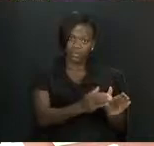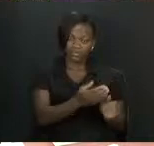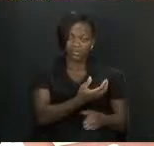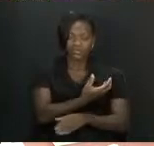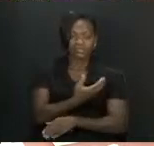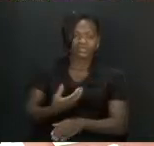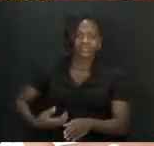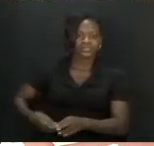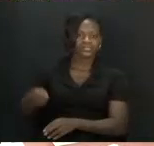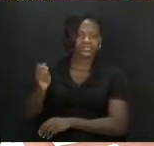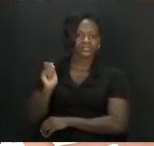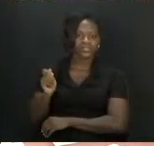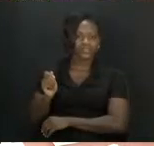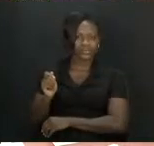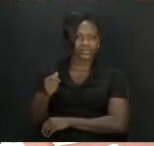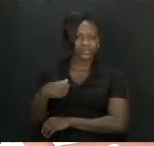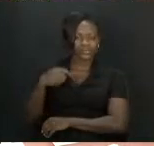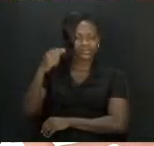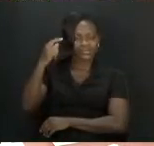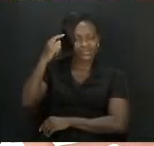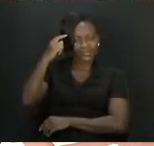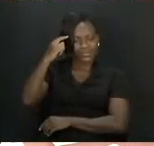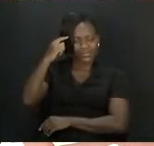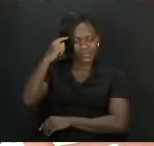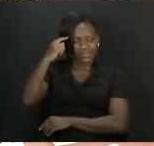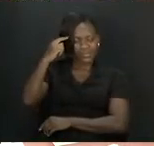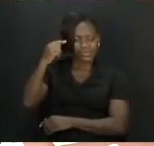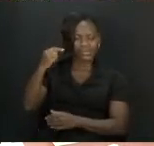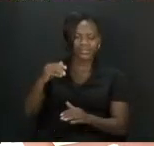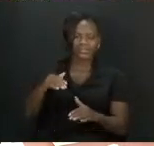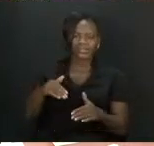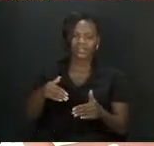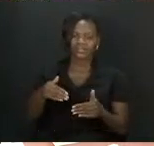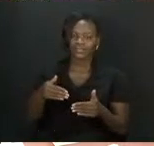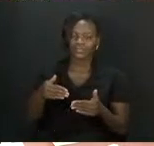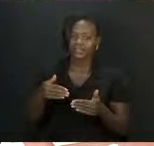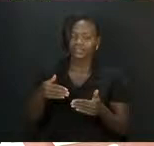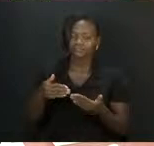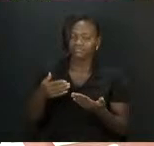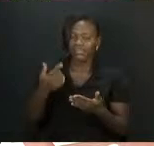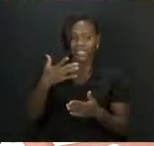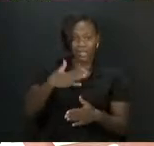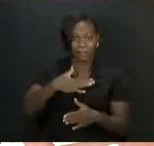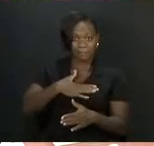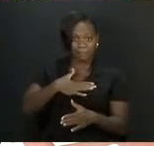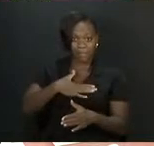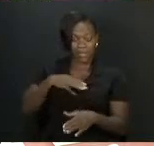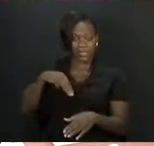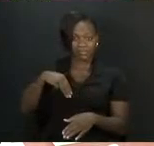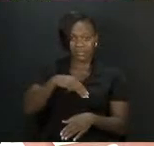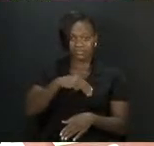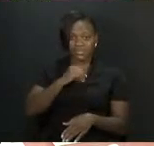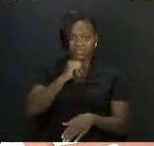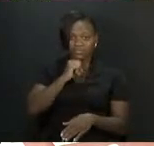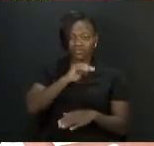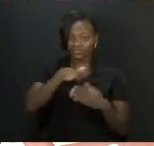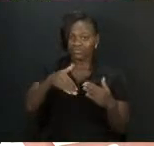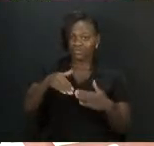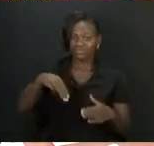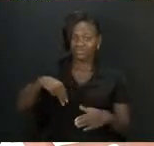I think specific reference is being made to our leader here. So I agree with my colleague, not colleagues.